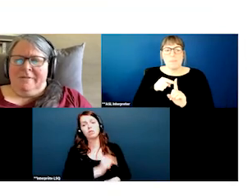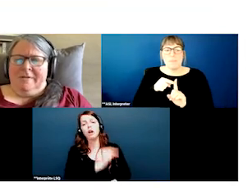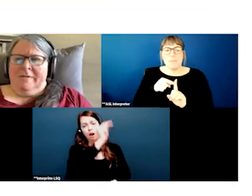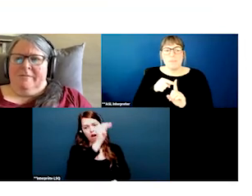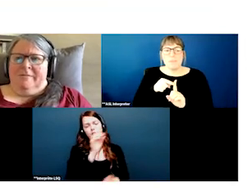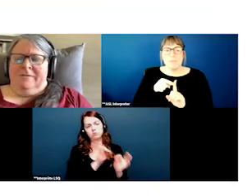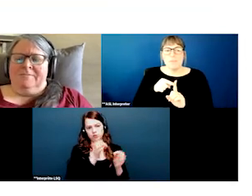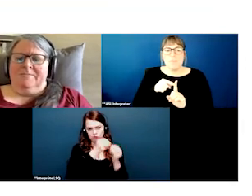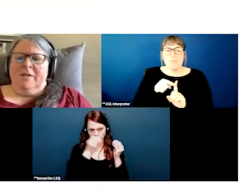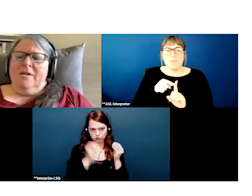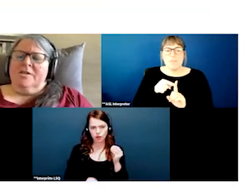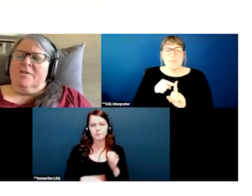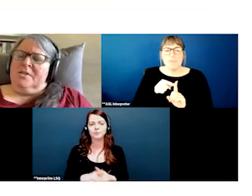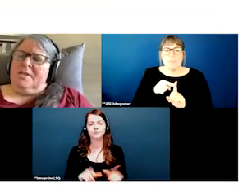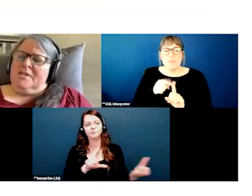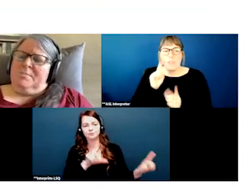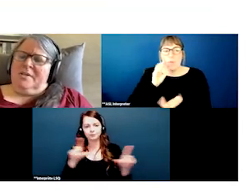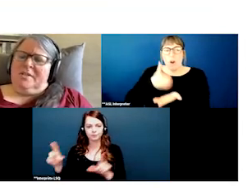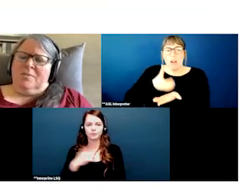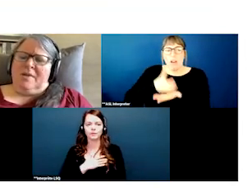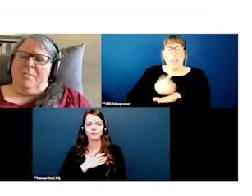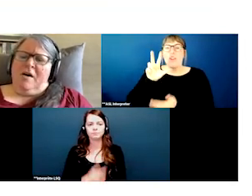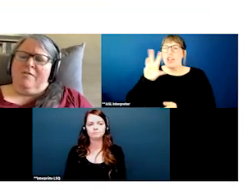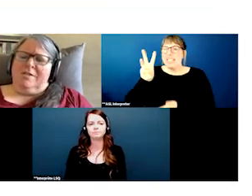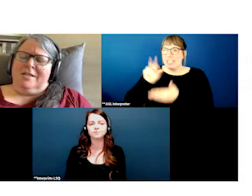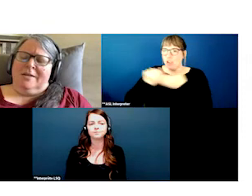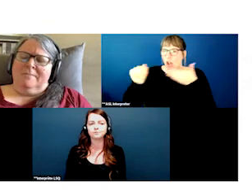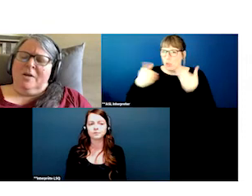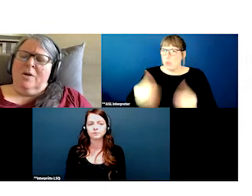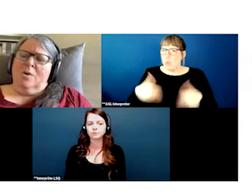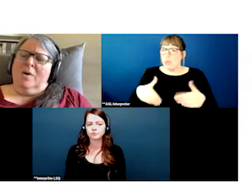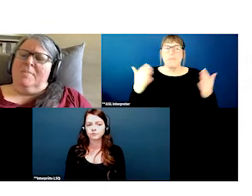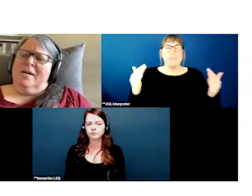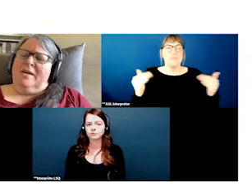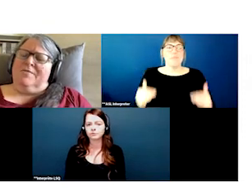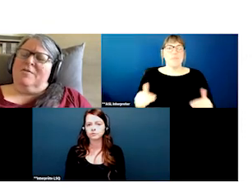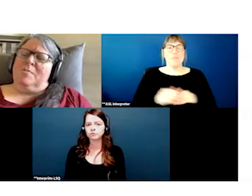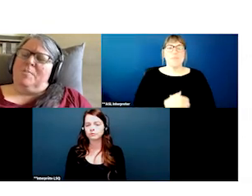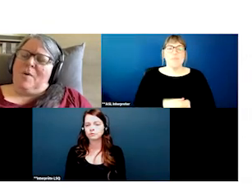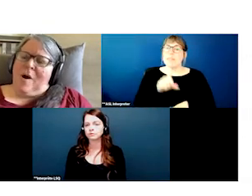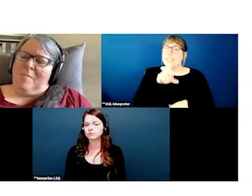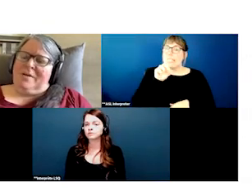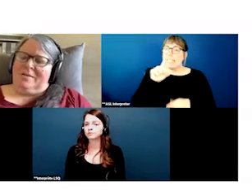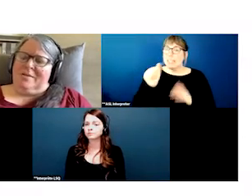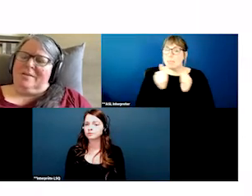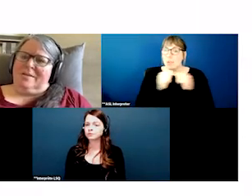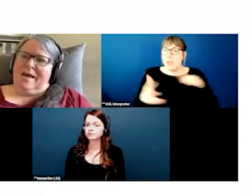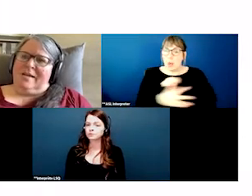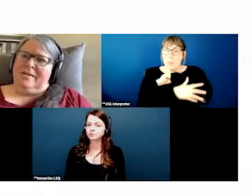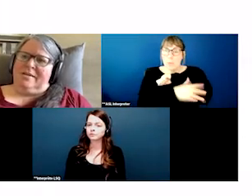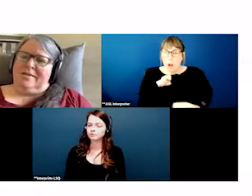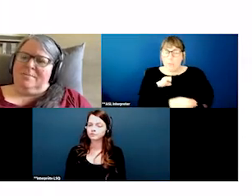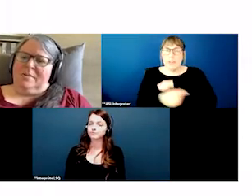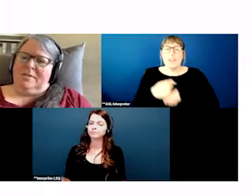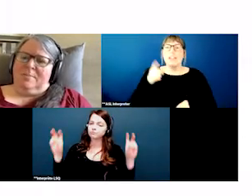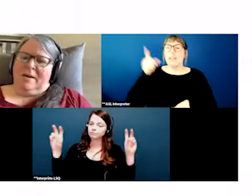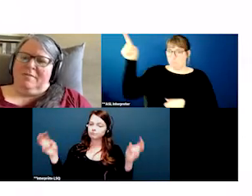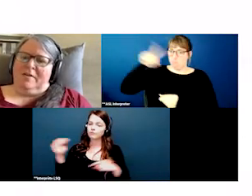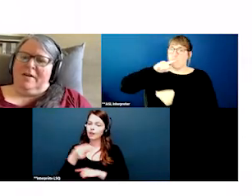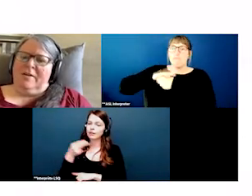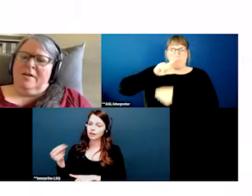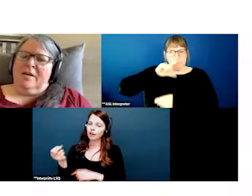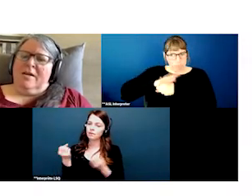please. So at Disability Without Poverty, we believe that the promise that this Canada